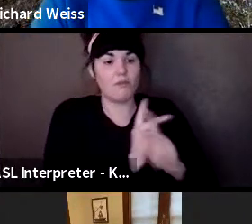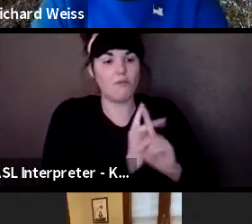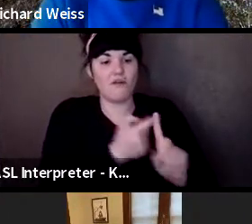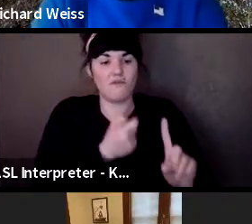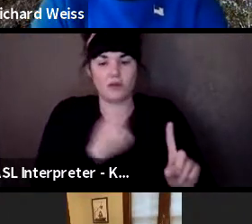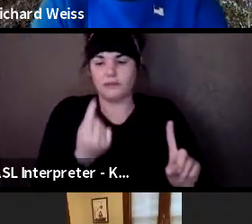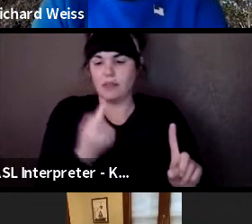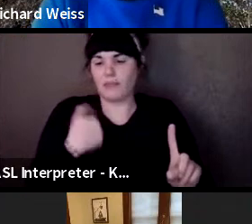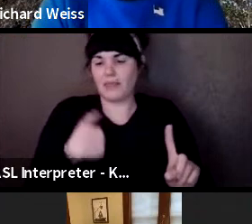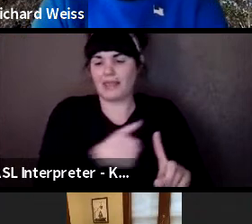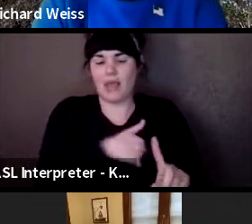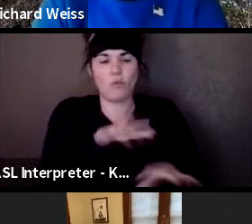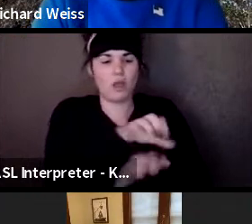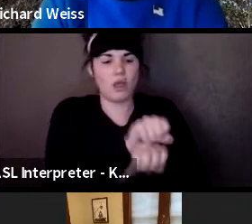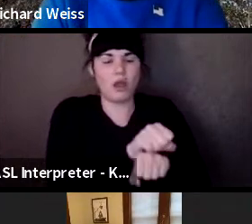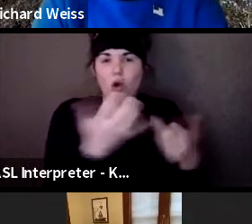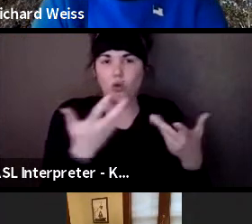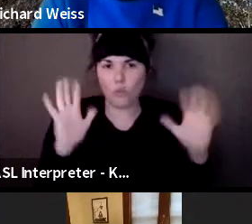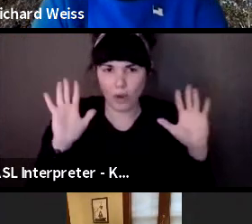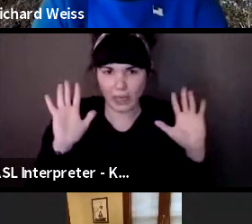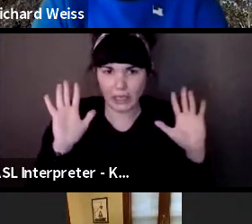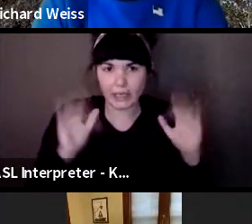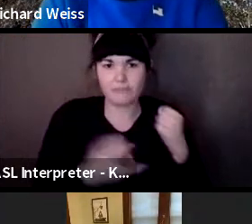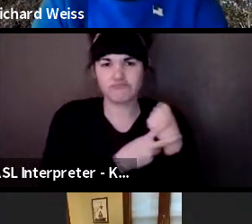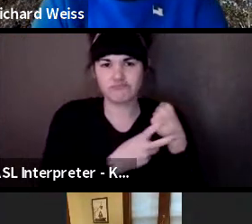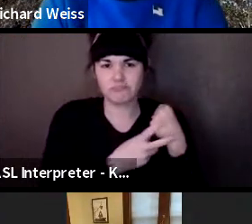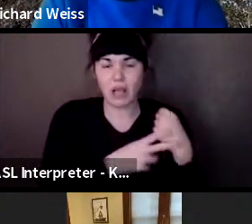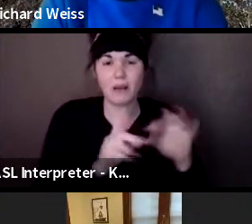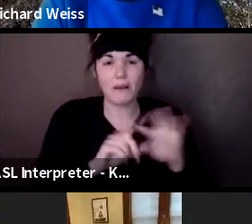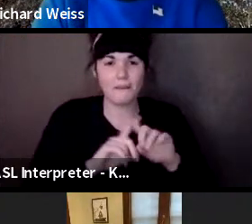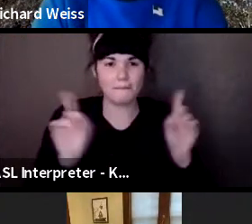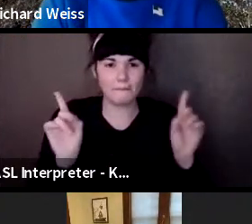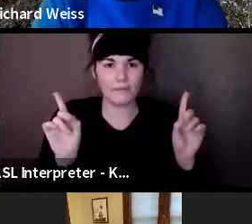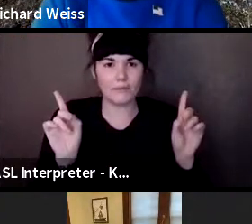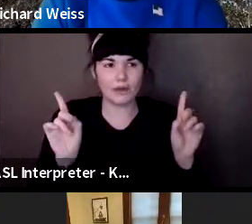So it would help if we had a current budget to look at.